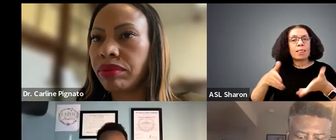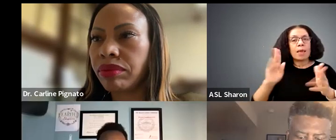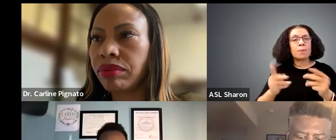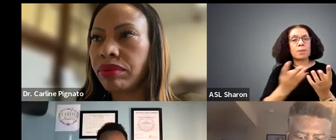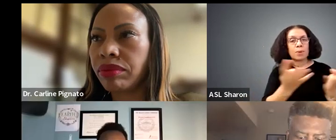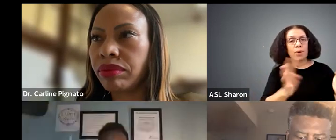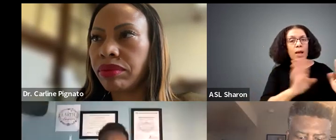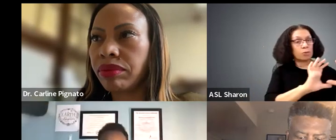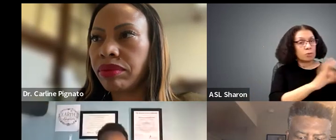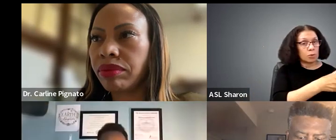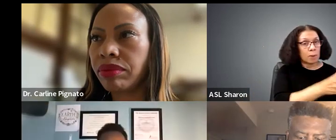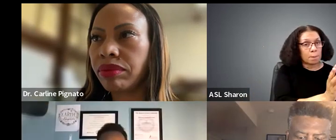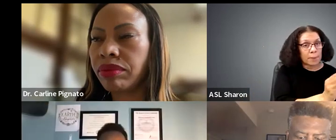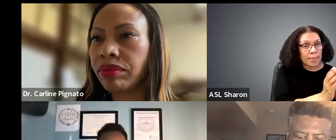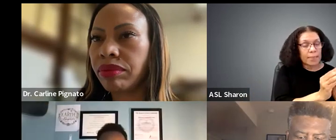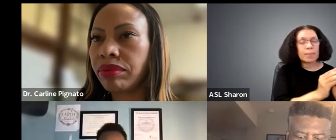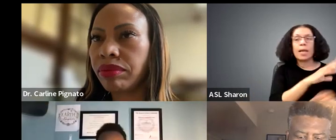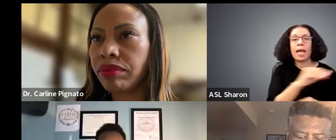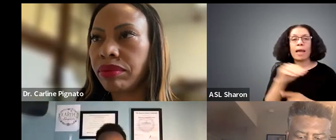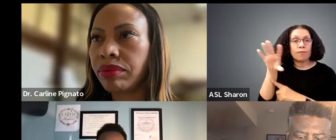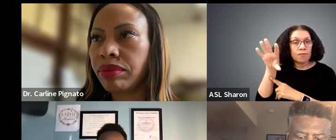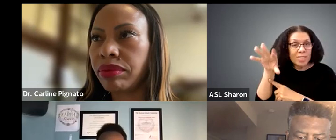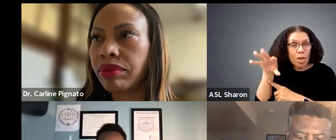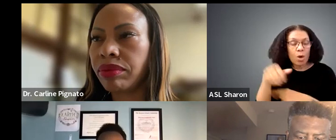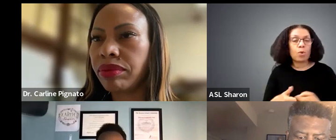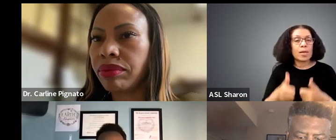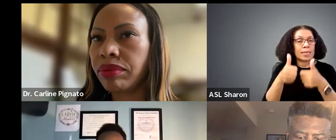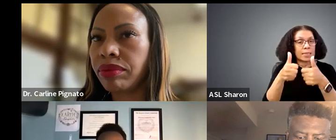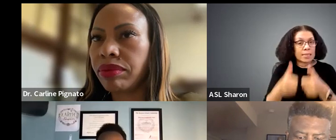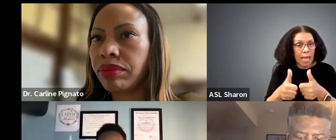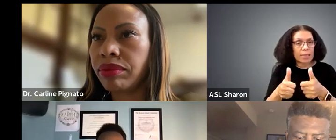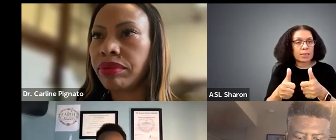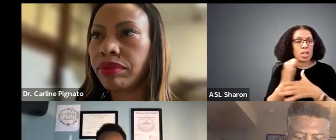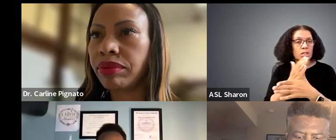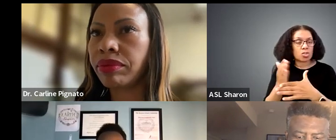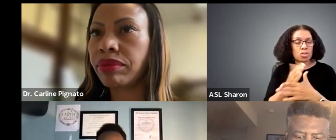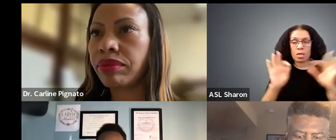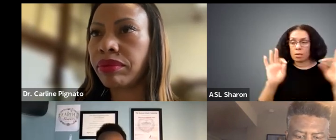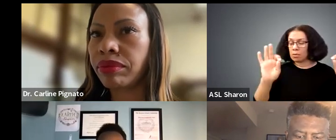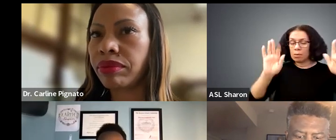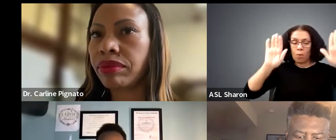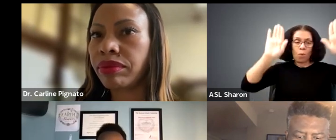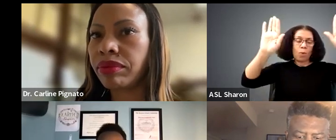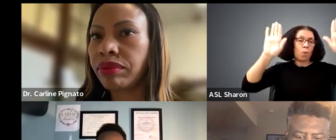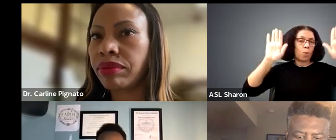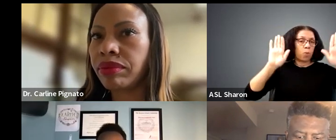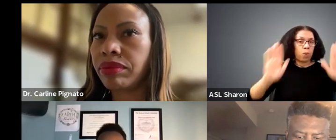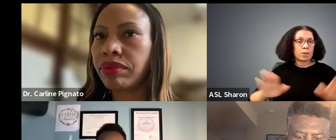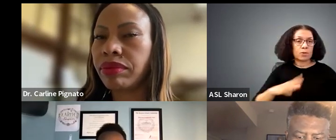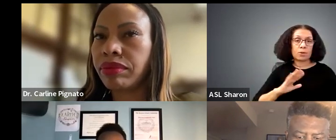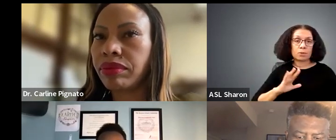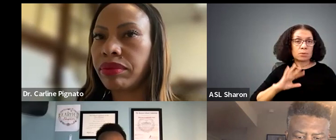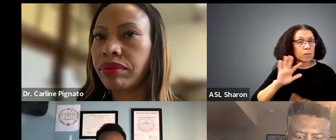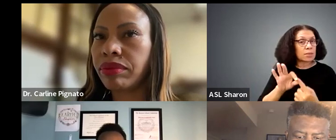own meeting. It's in the summary to you, allowing the video and text testimony. I think those are some outstanding steps that are pretty unique. So I